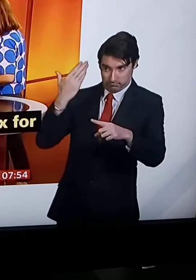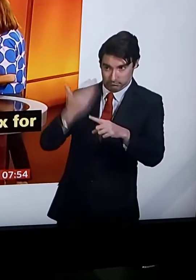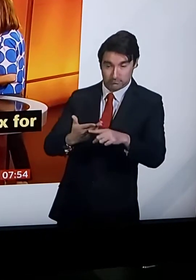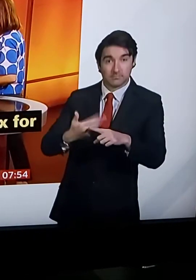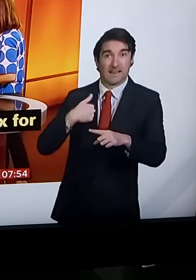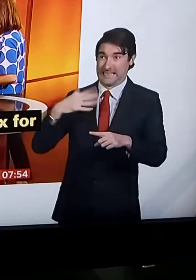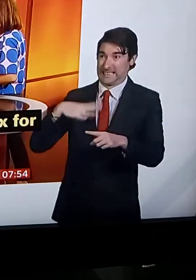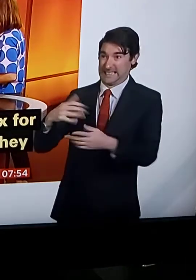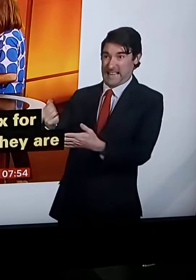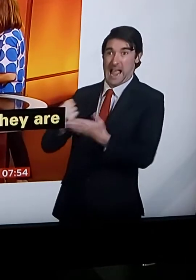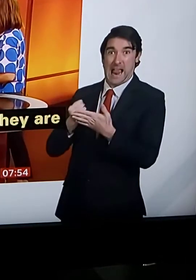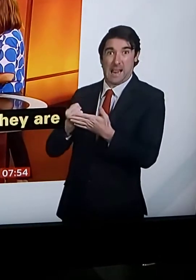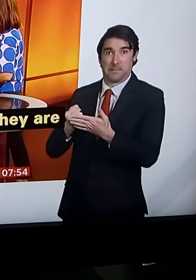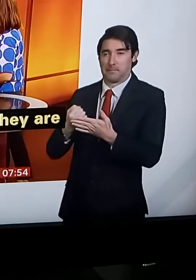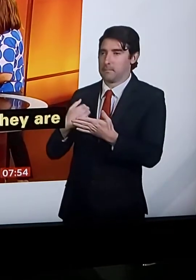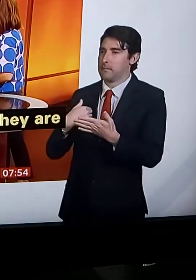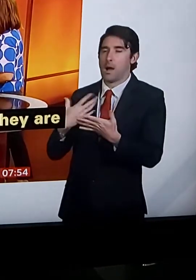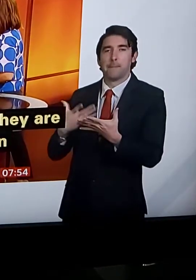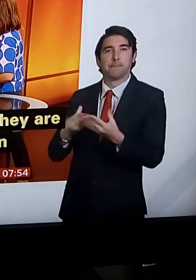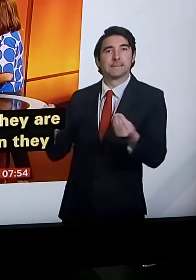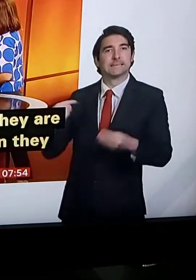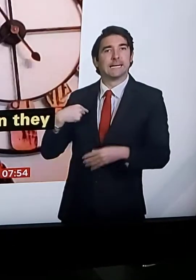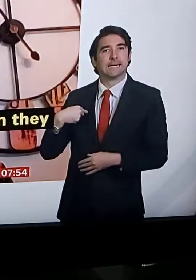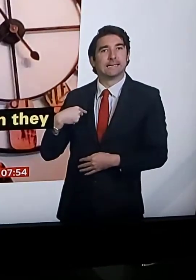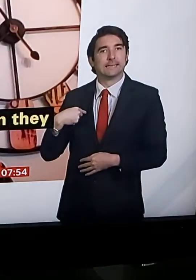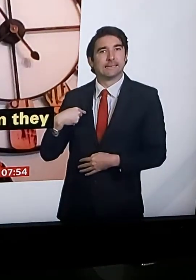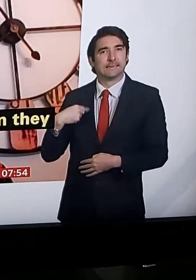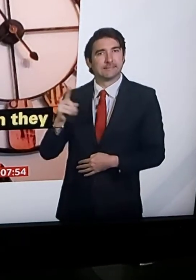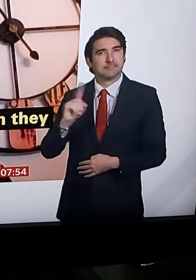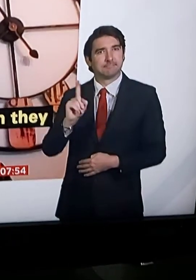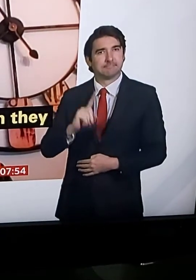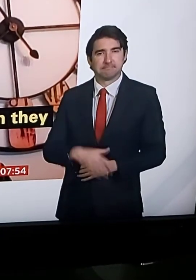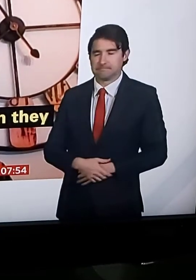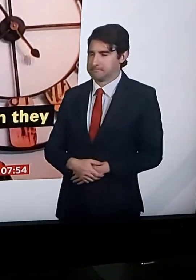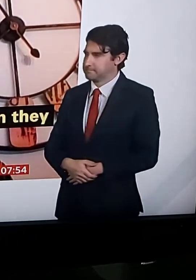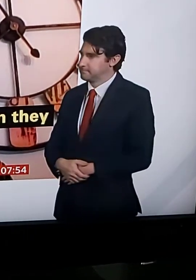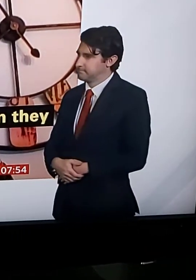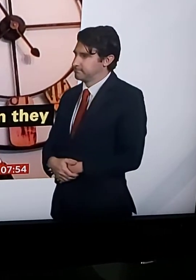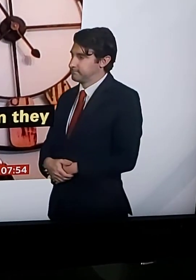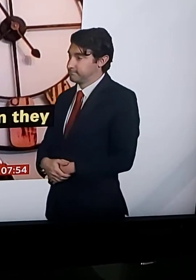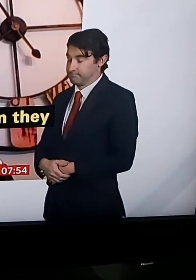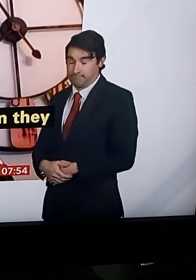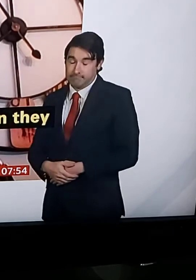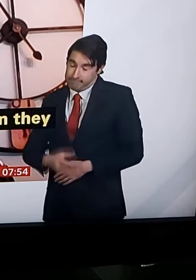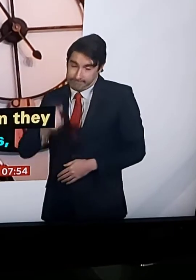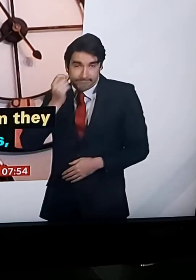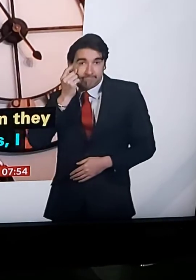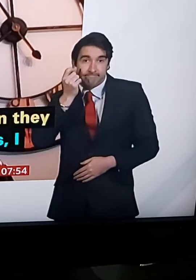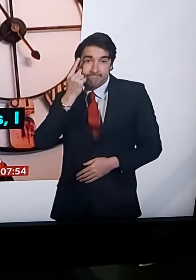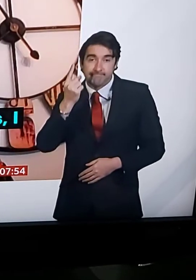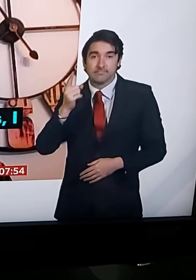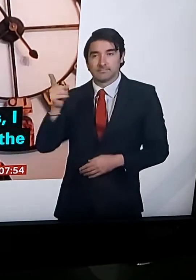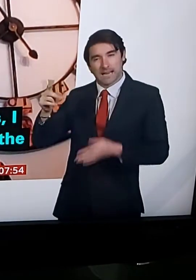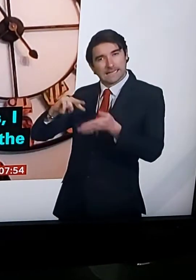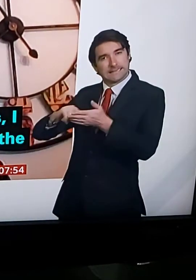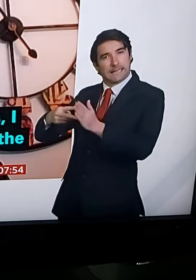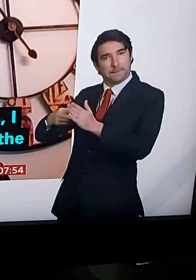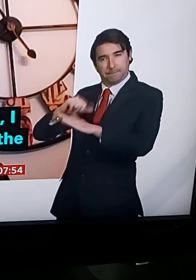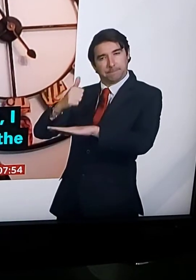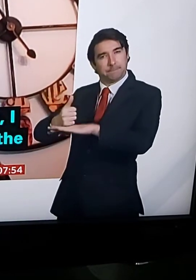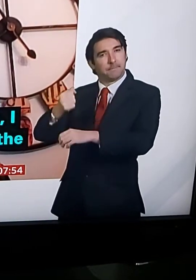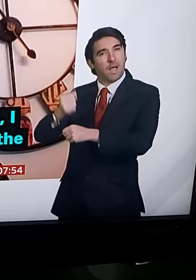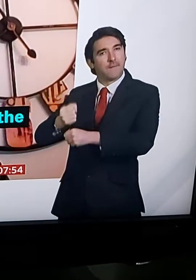they need this money most? Yes, I absolutely can understand the difficulties that those people will